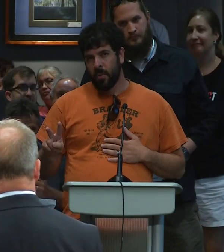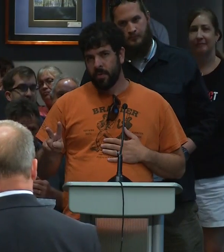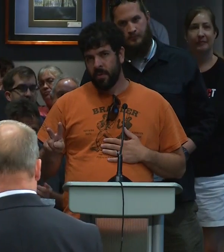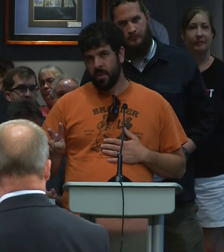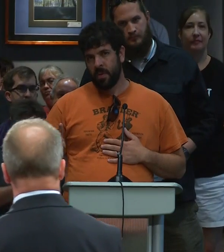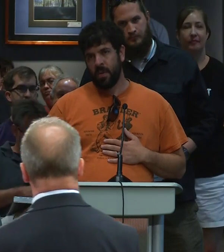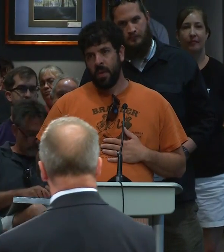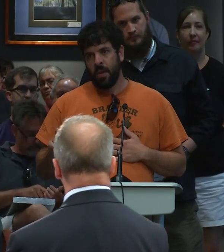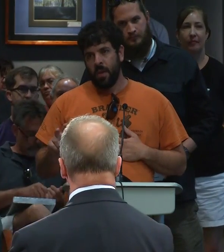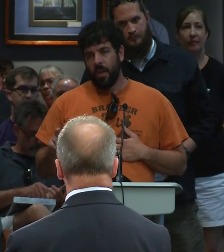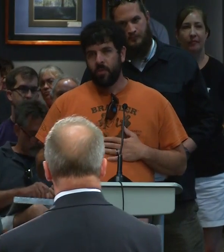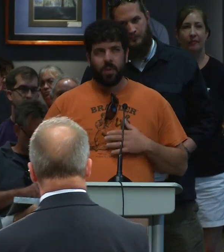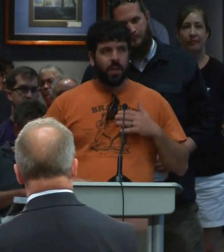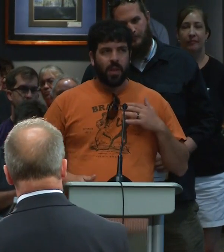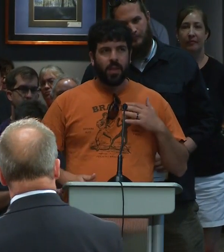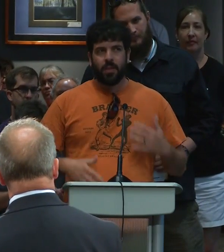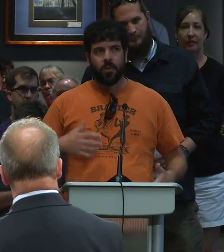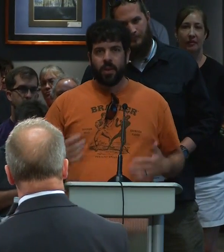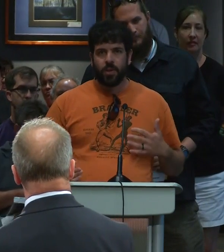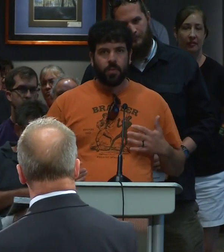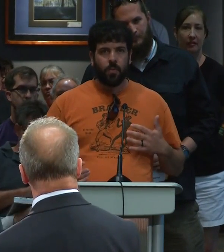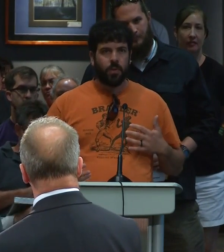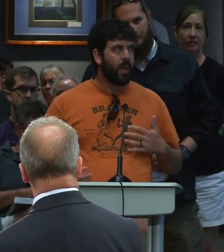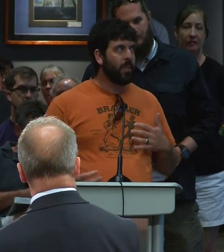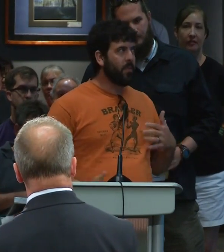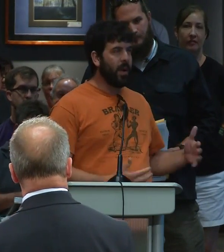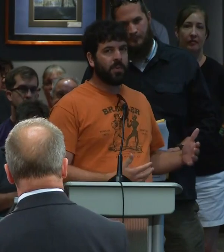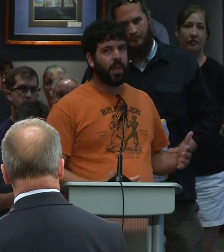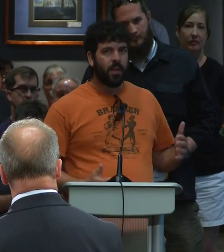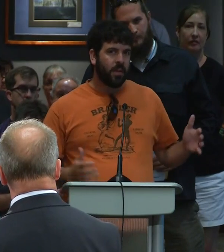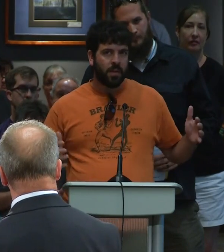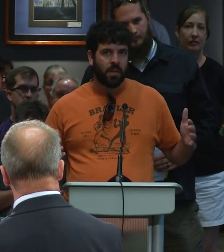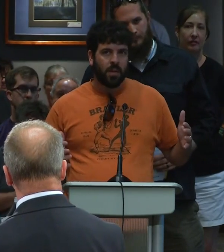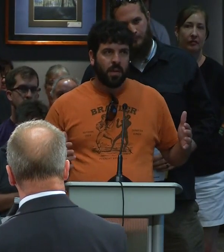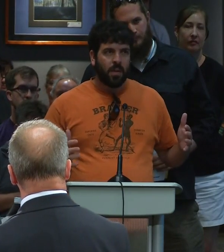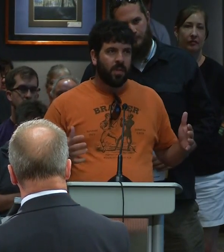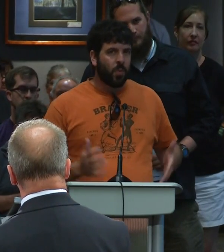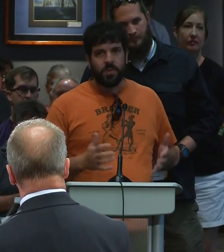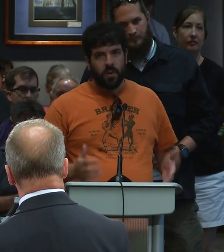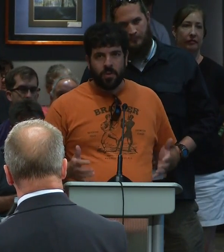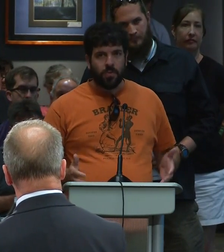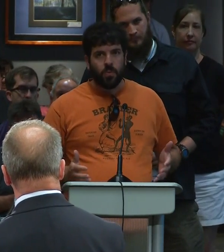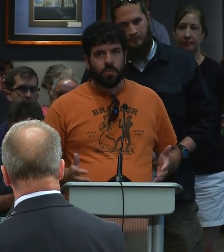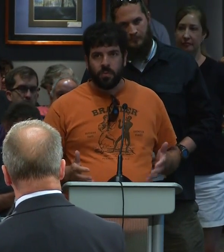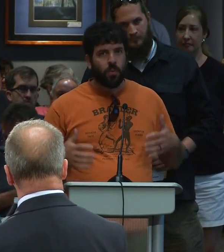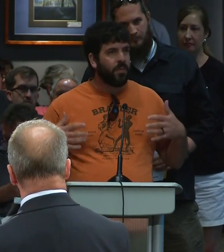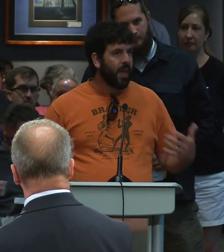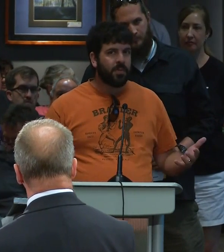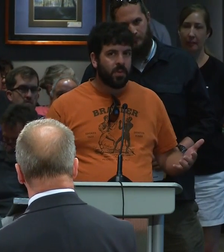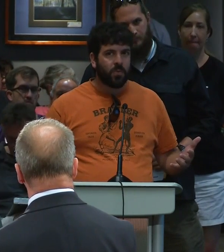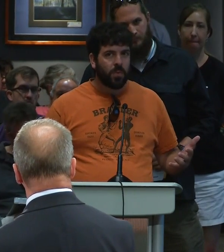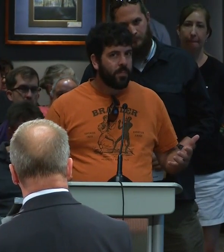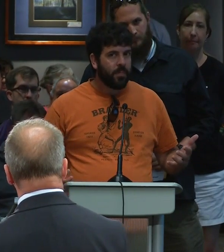2 hours. That's correct. Is there going to be any consideration when you're making these models that this wasn't a 100-year storm, this is more of